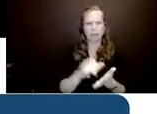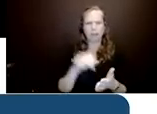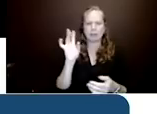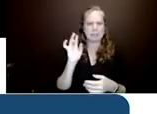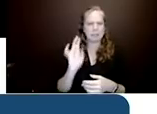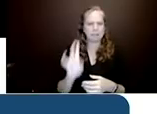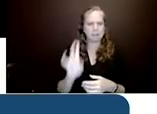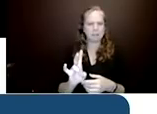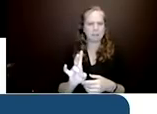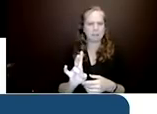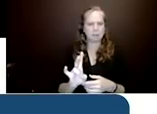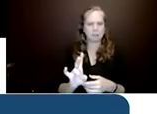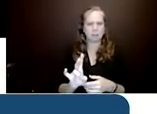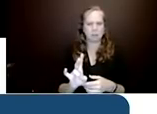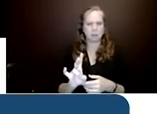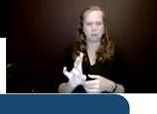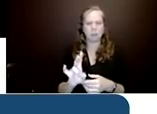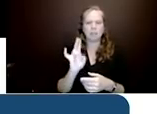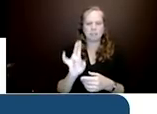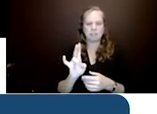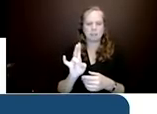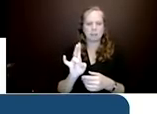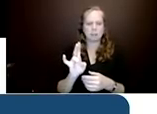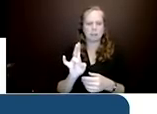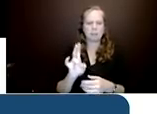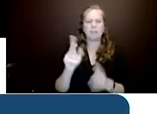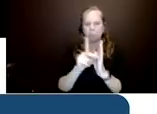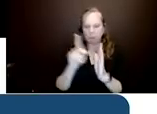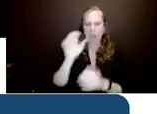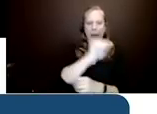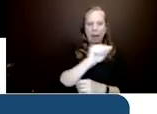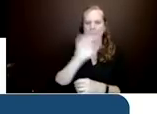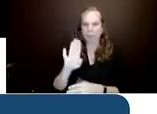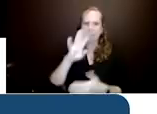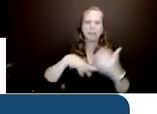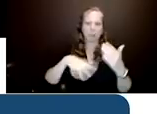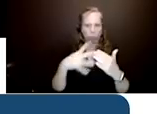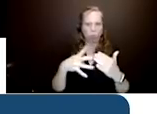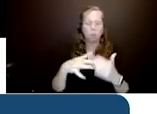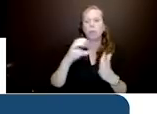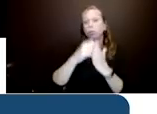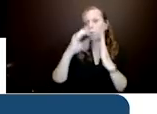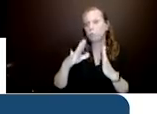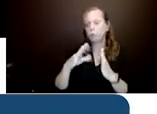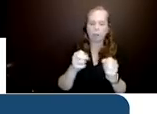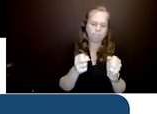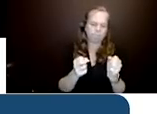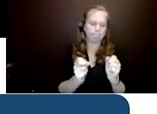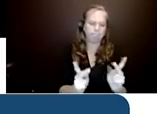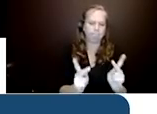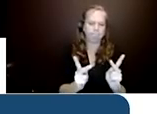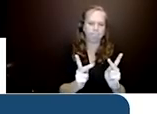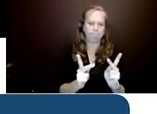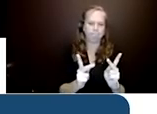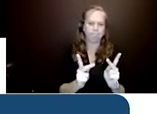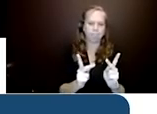eight period schedule and create an A-B schedule where students will have an opportunity to explore